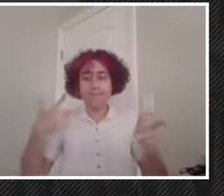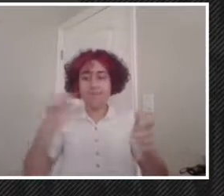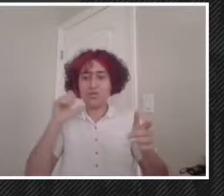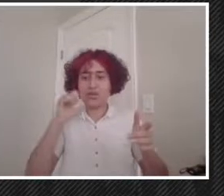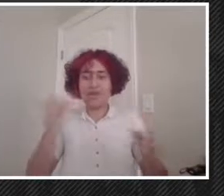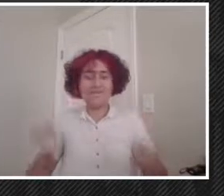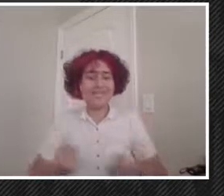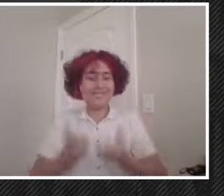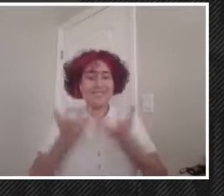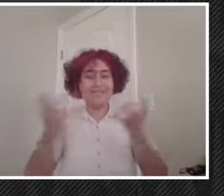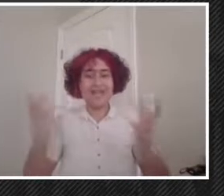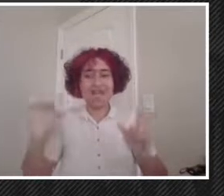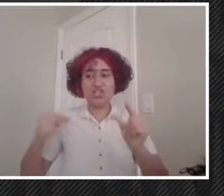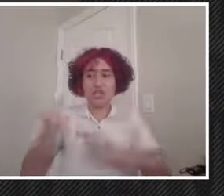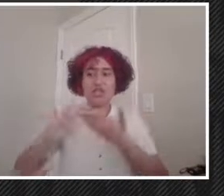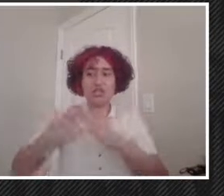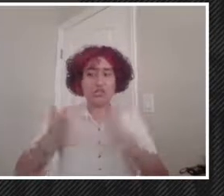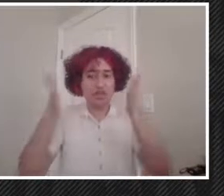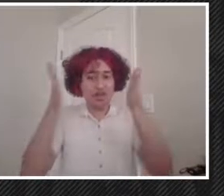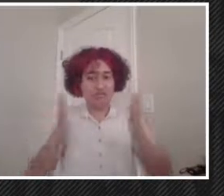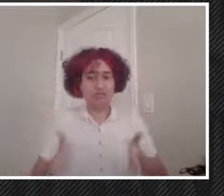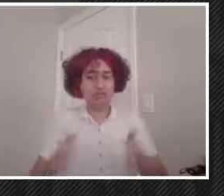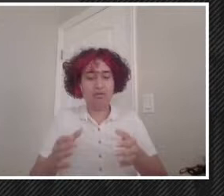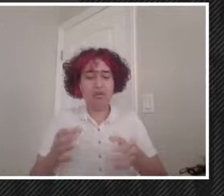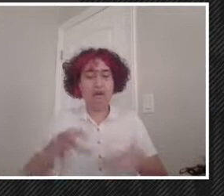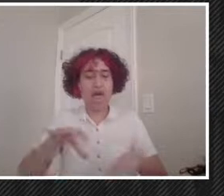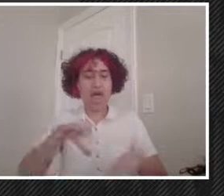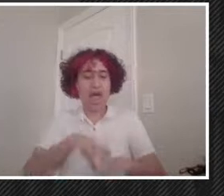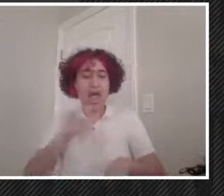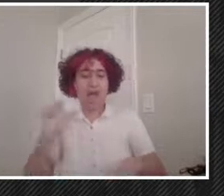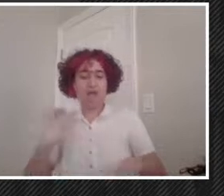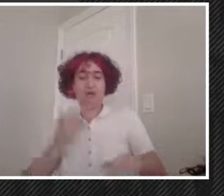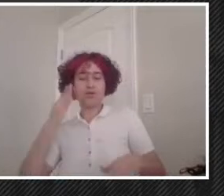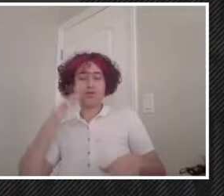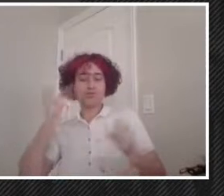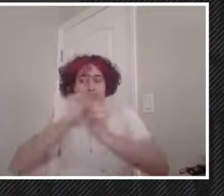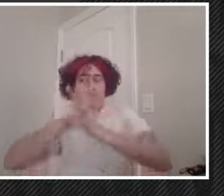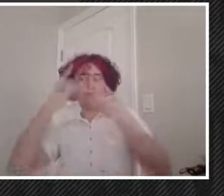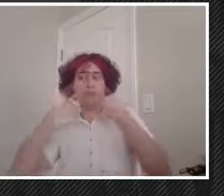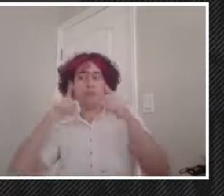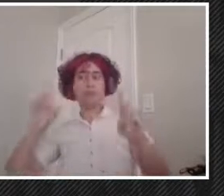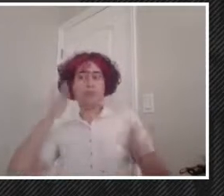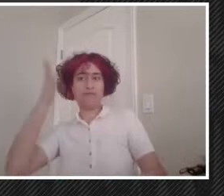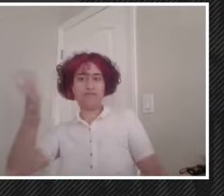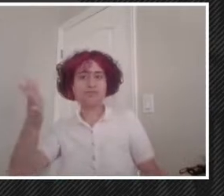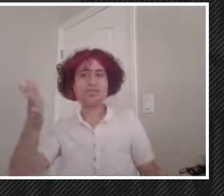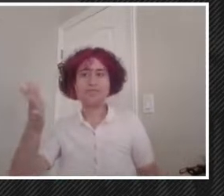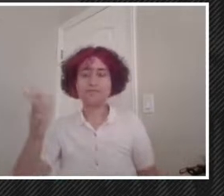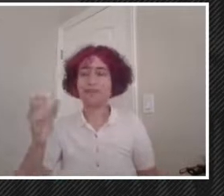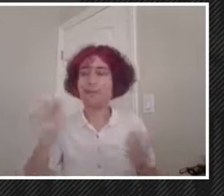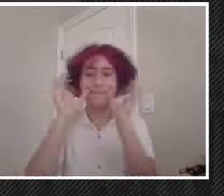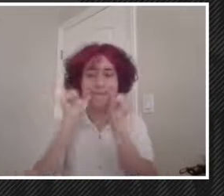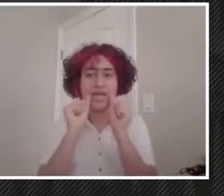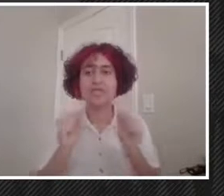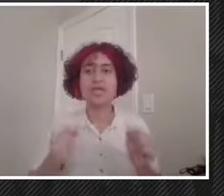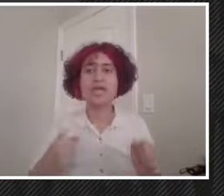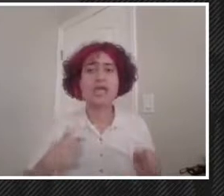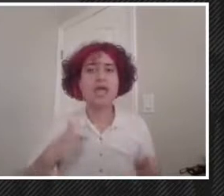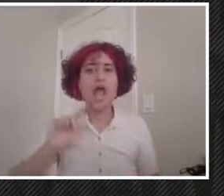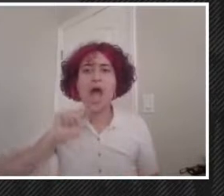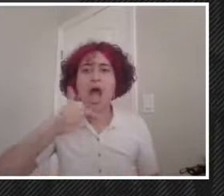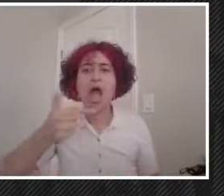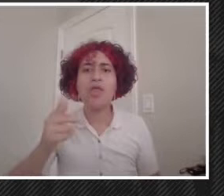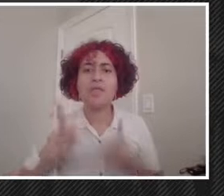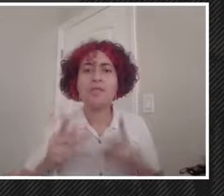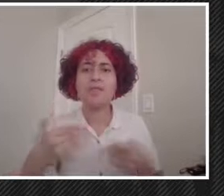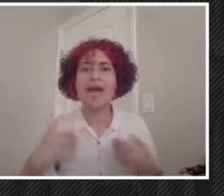that prosperity. So well put, Tanika. I wonder if anyone else had any thoughts on HR 40 and the advocacy around reparations.